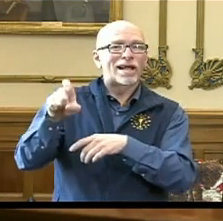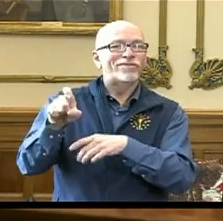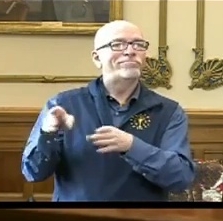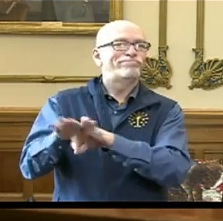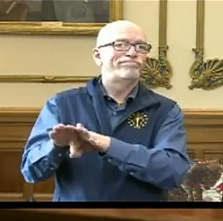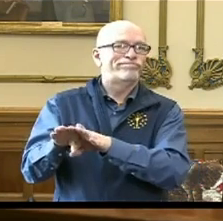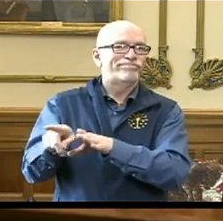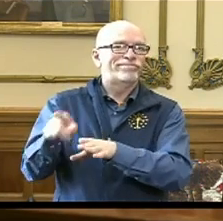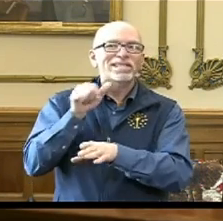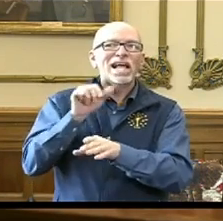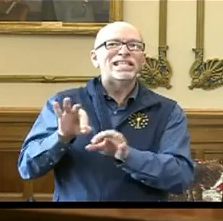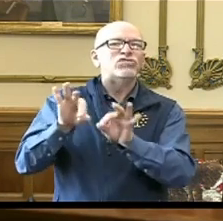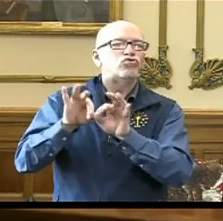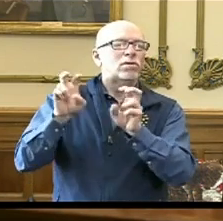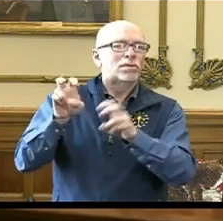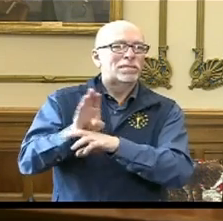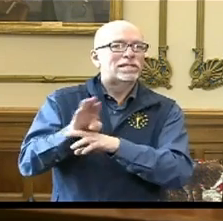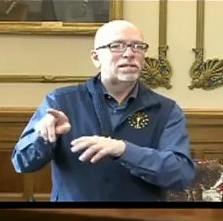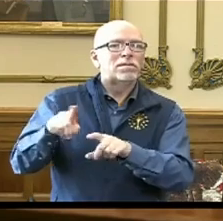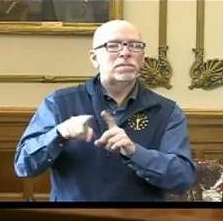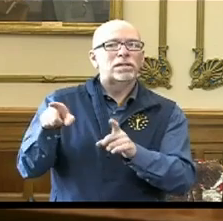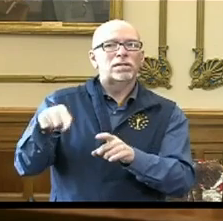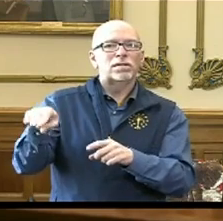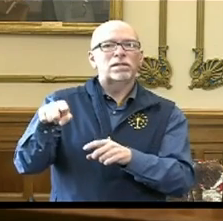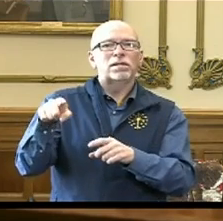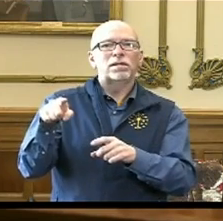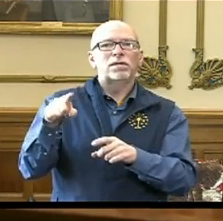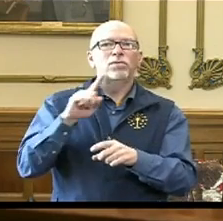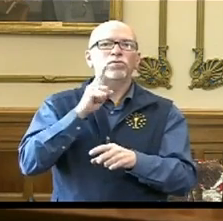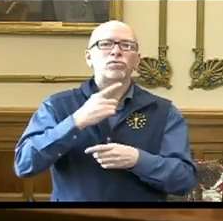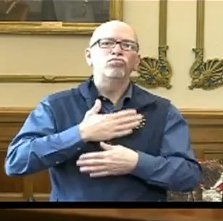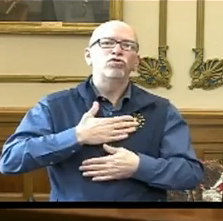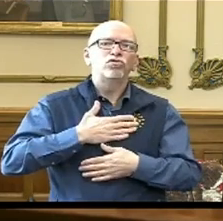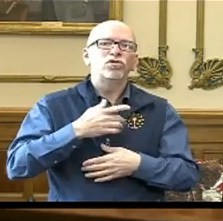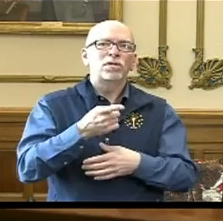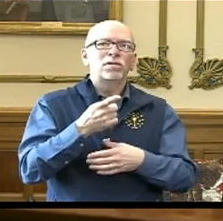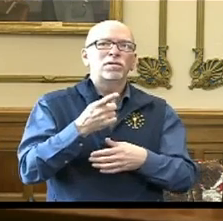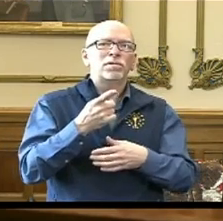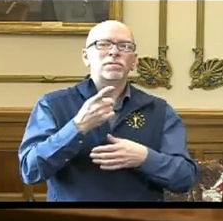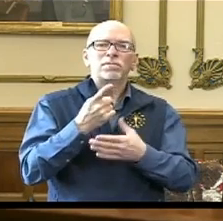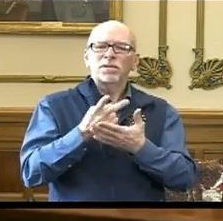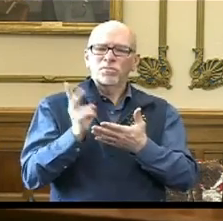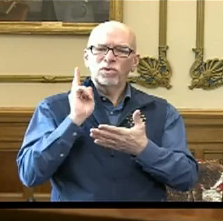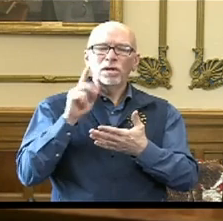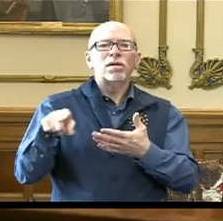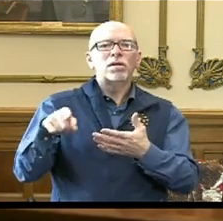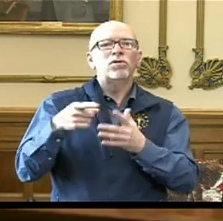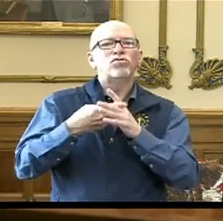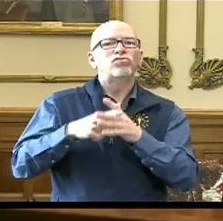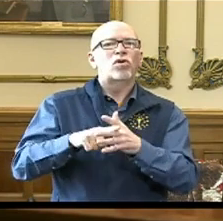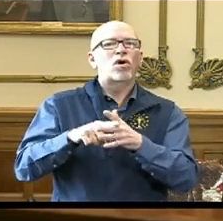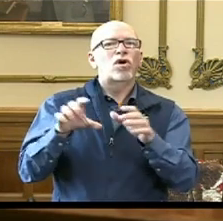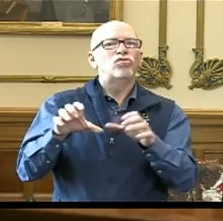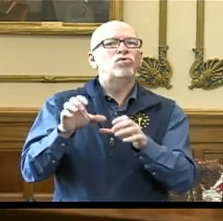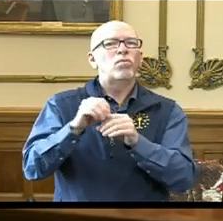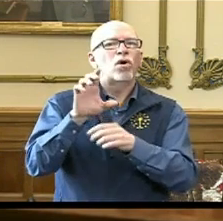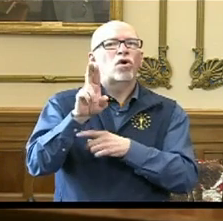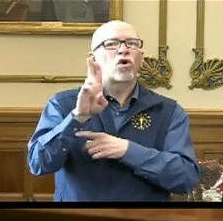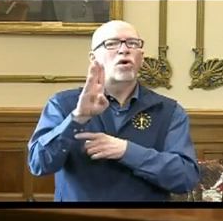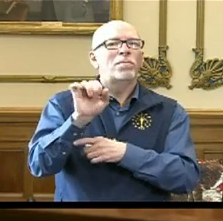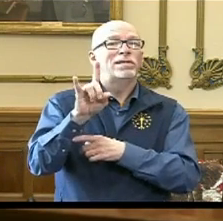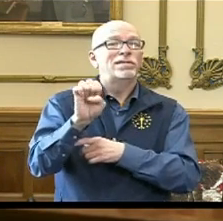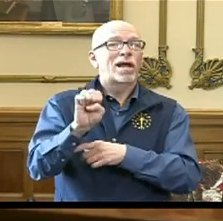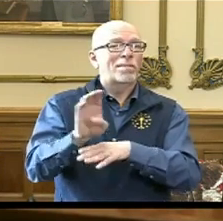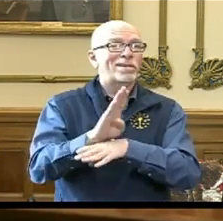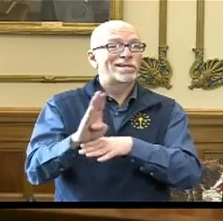as non-essential, but they were appreciative here a couple weeks ago to where they were able to do some curbside and so